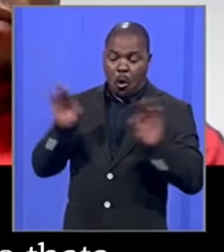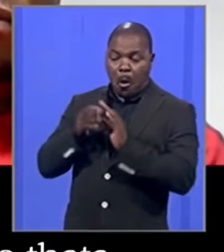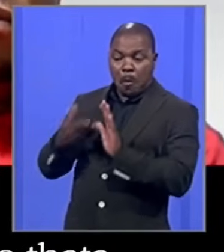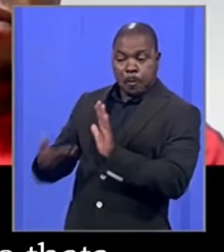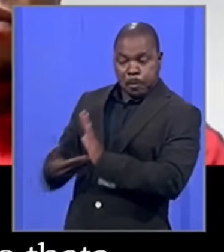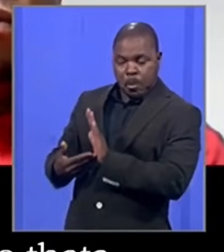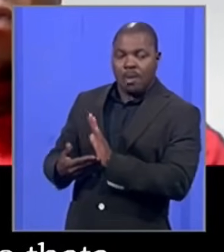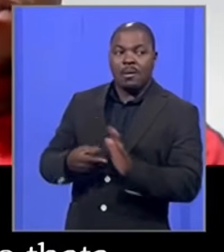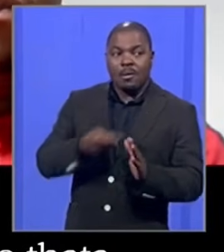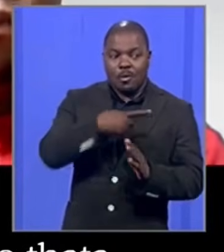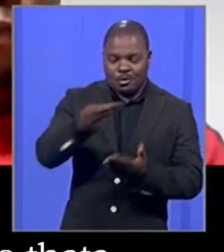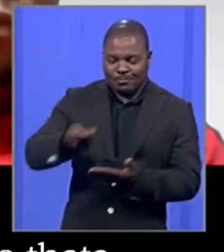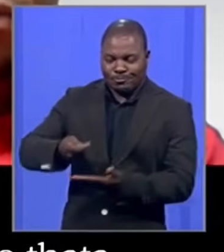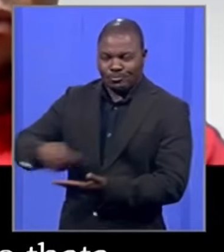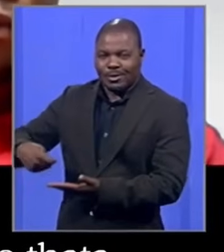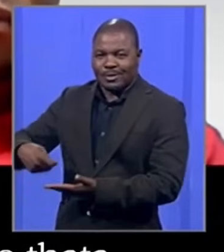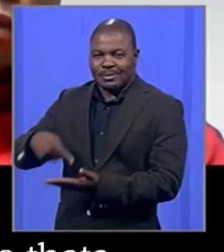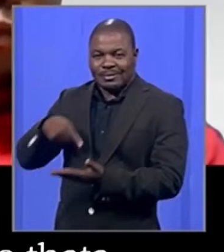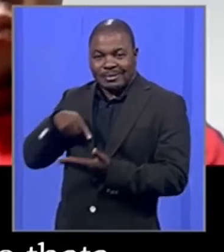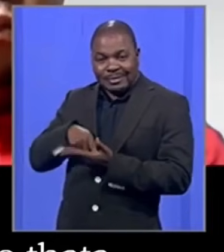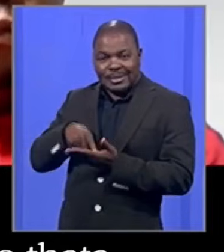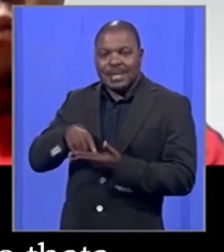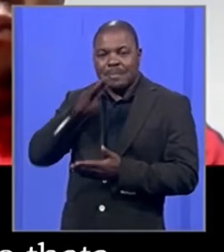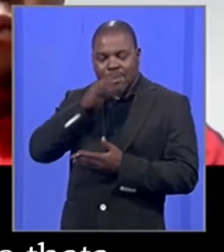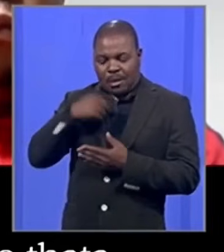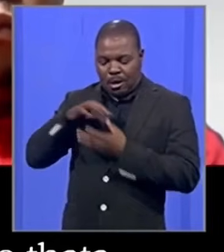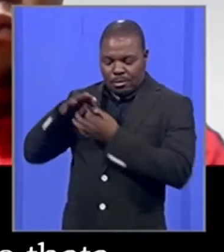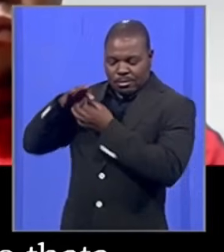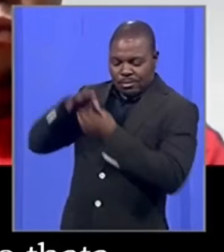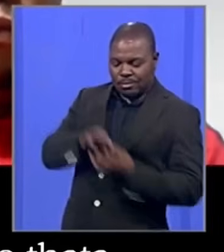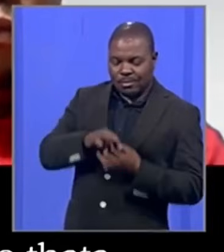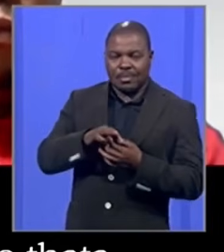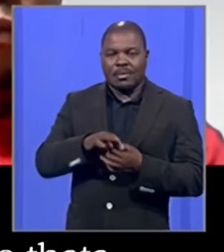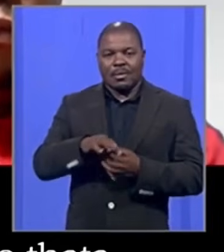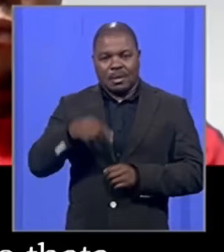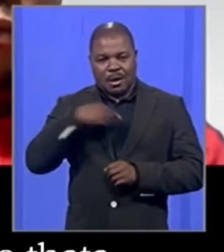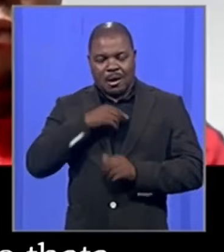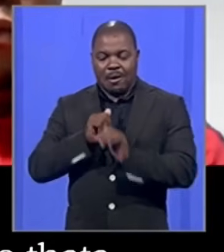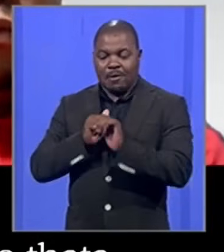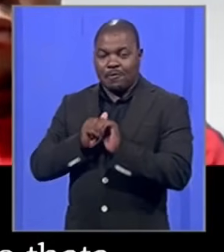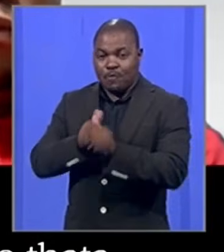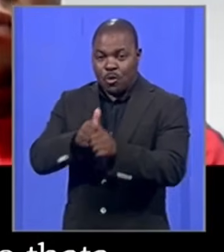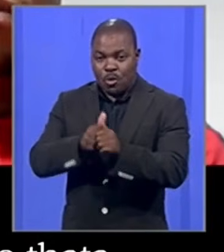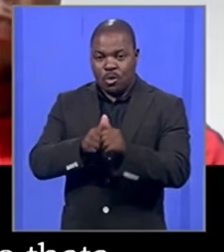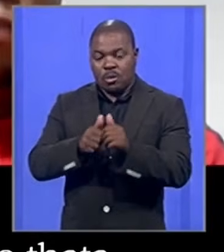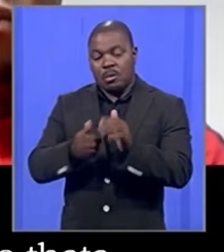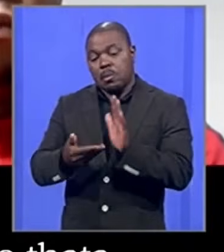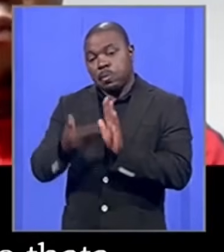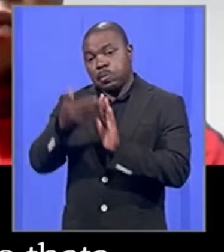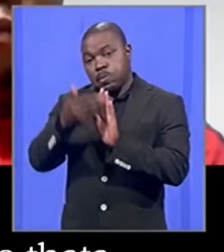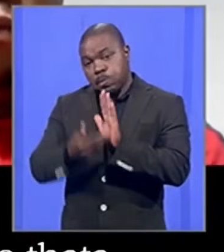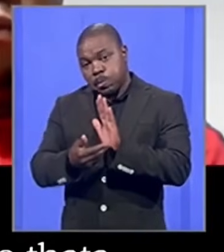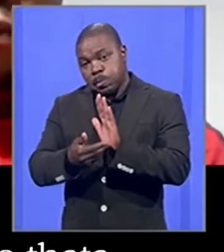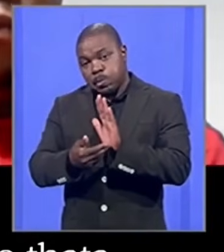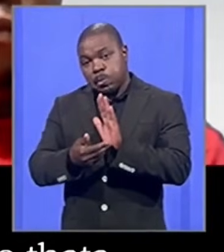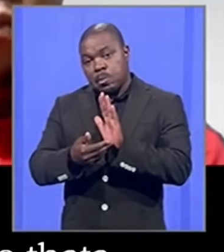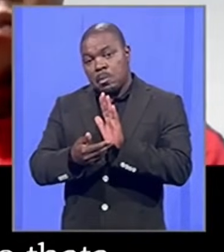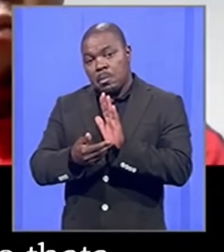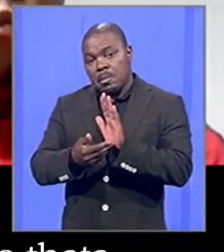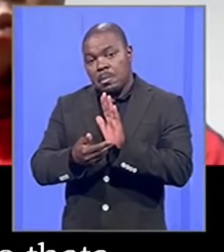That form, it's actually committing them to adhere to the provisions as contained